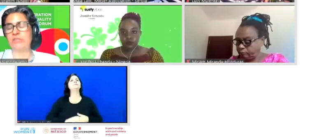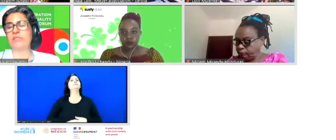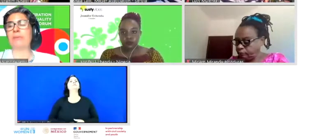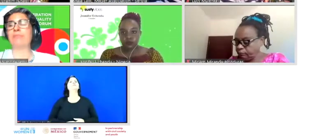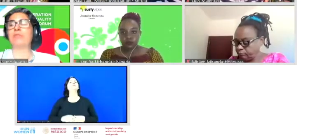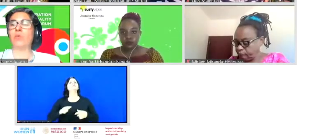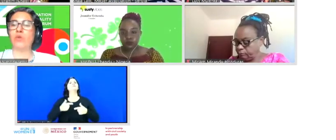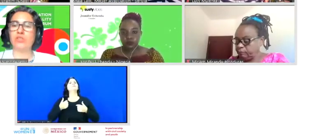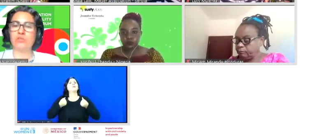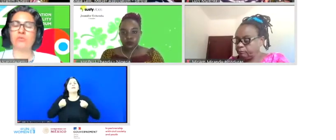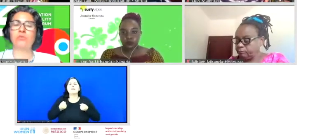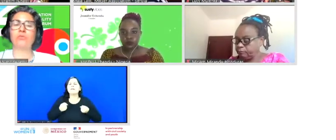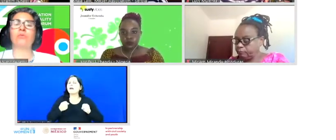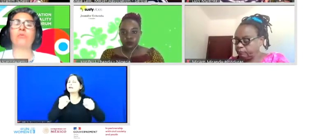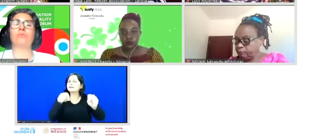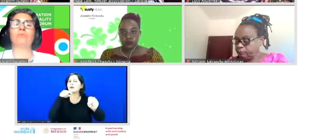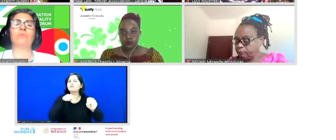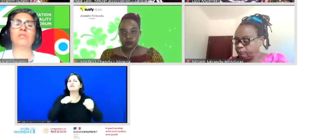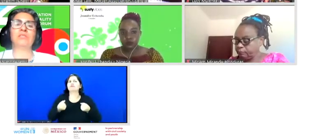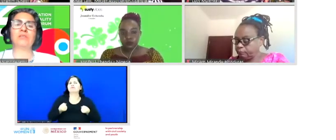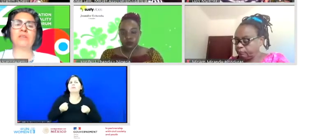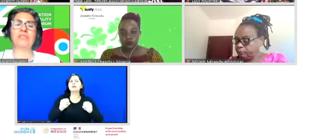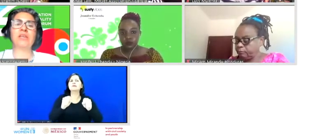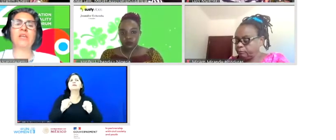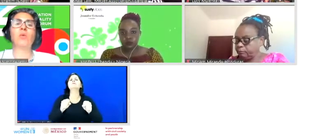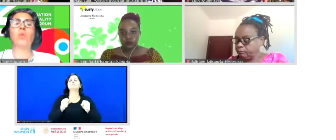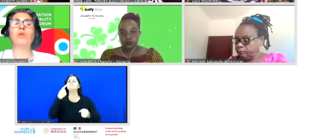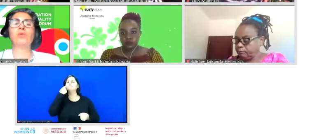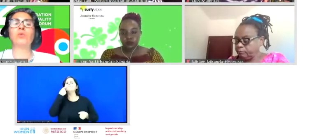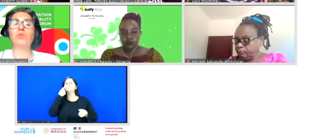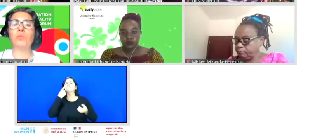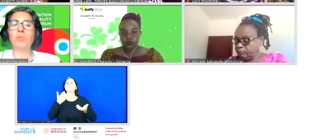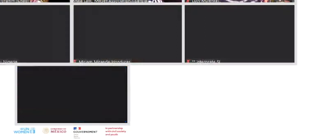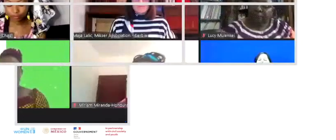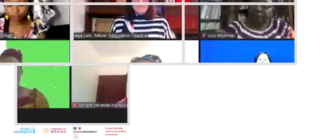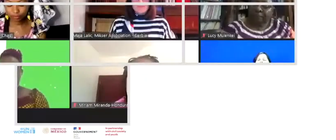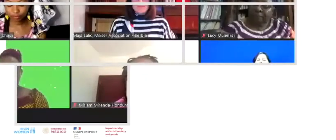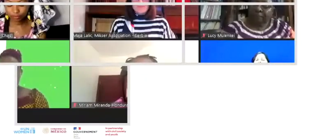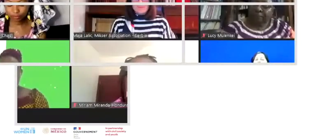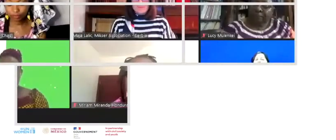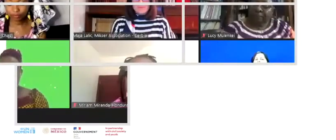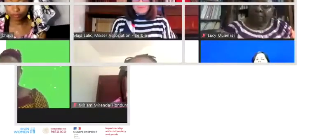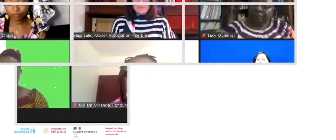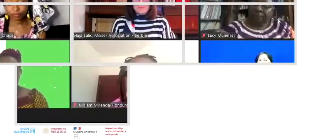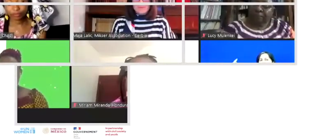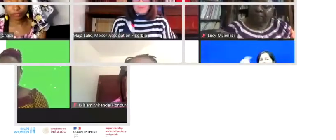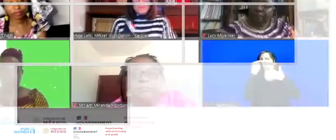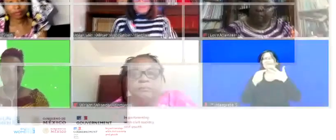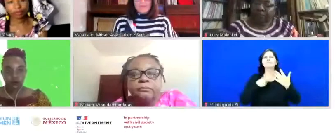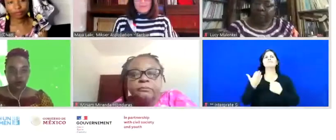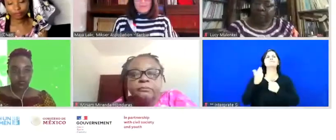Jonas. The question to you, Minister, is what could be your recommendations to